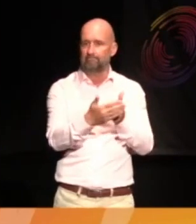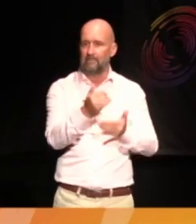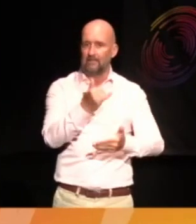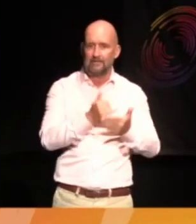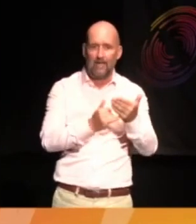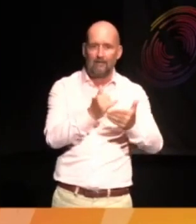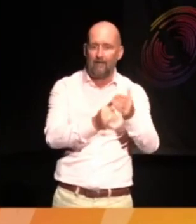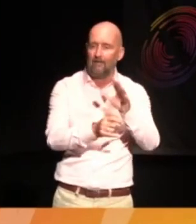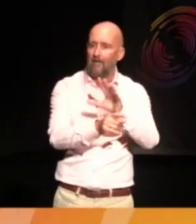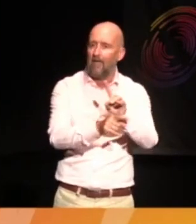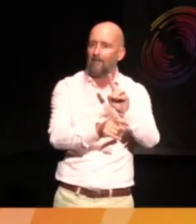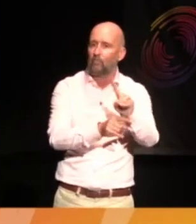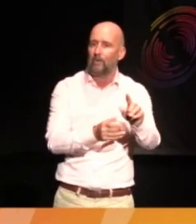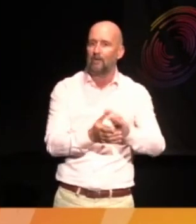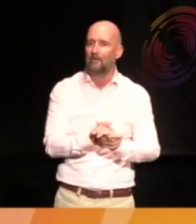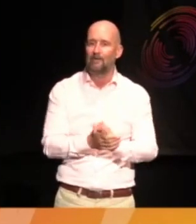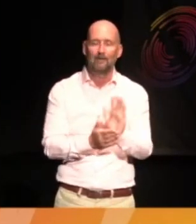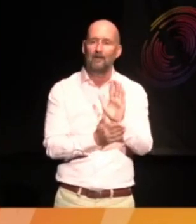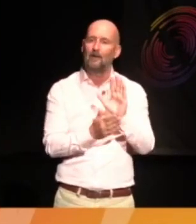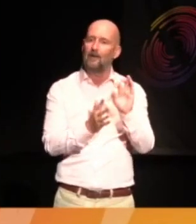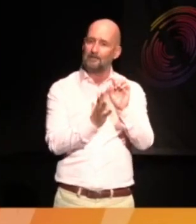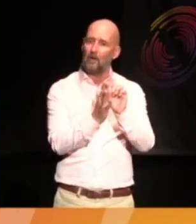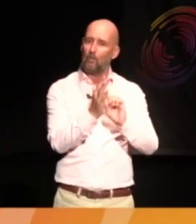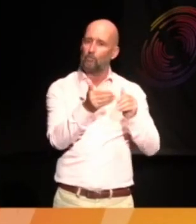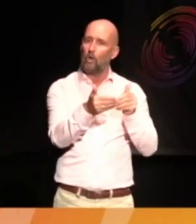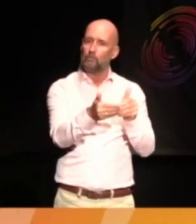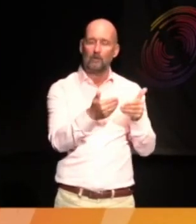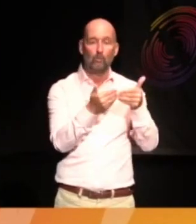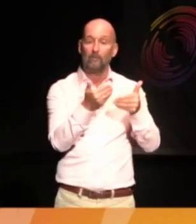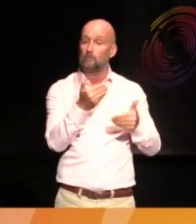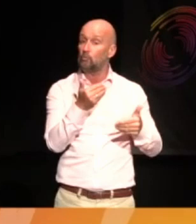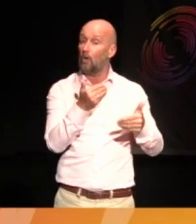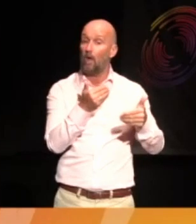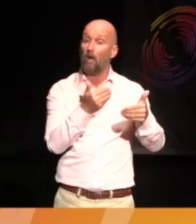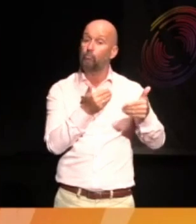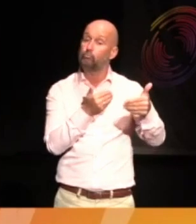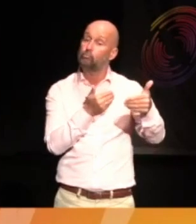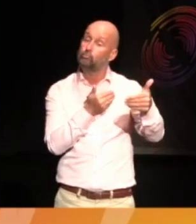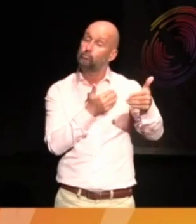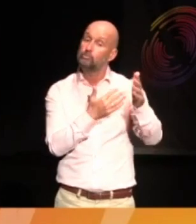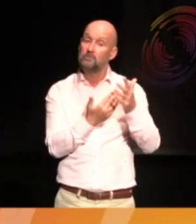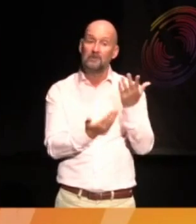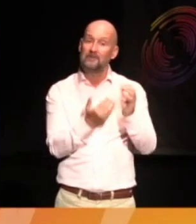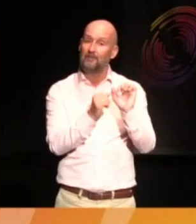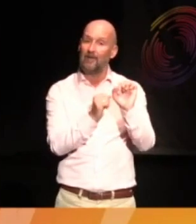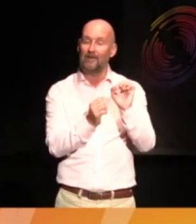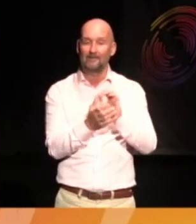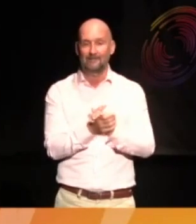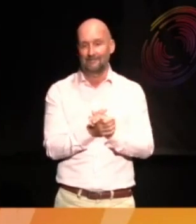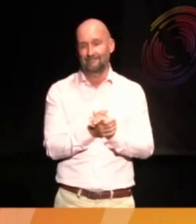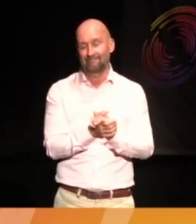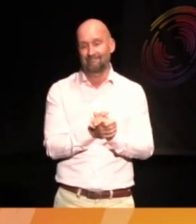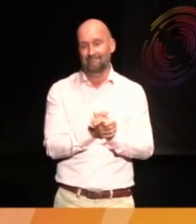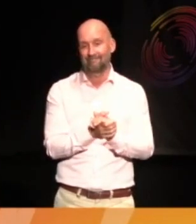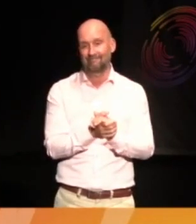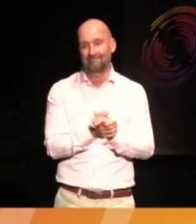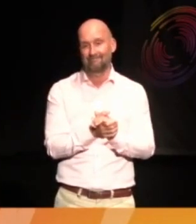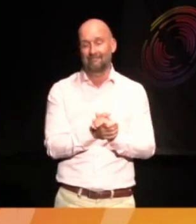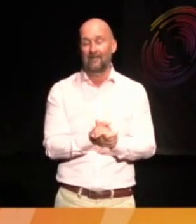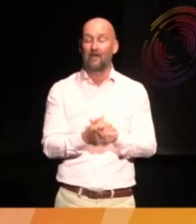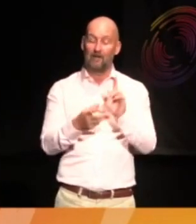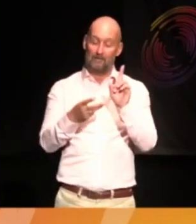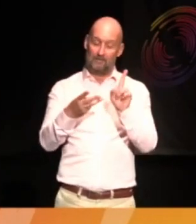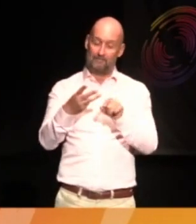week, it's more of a, here's a project and you've got as long as you need, depending on, because we know your health might vary.